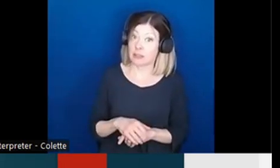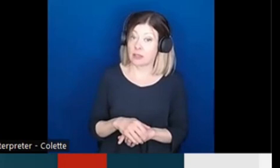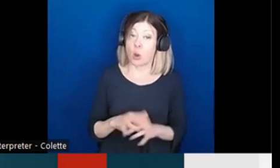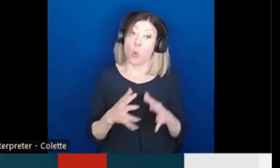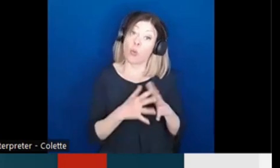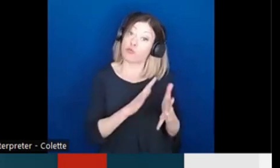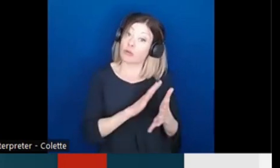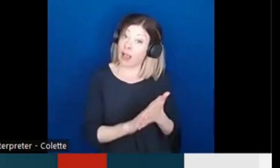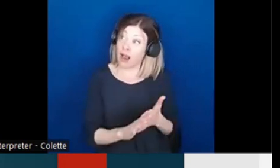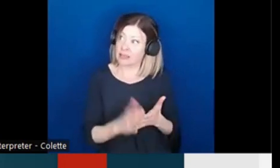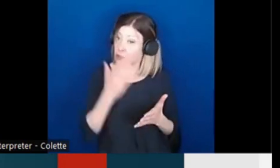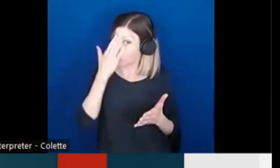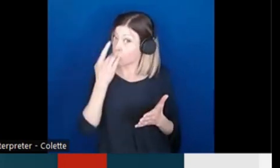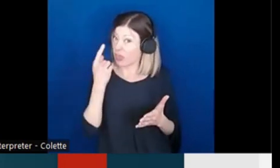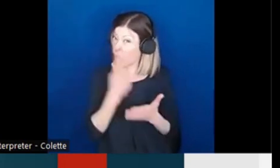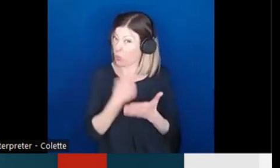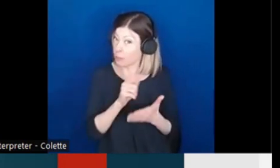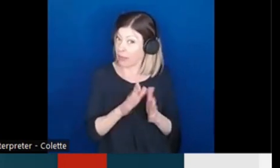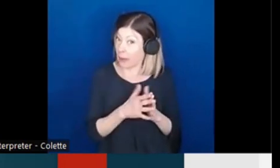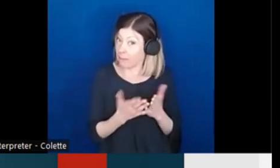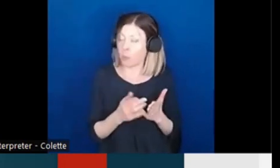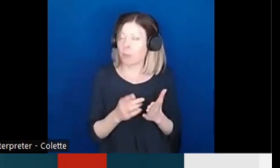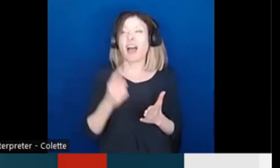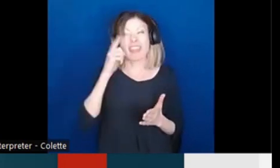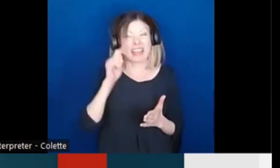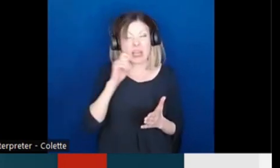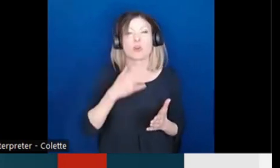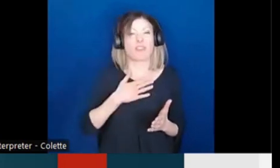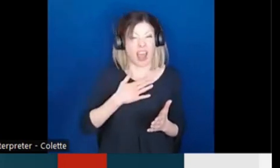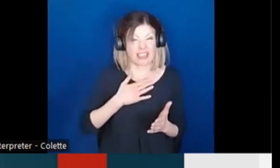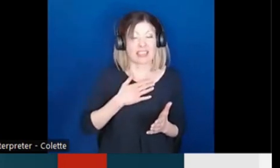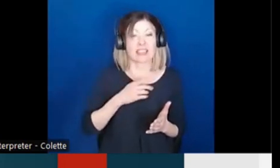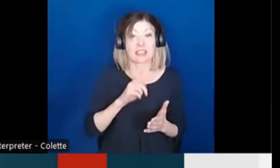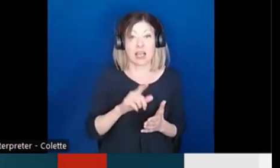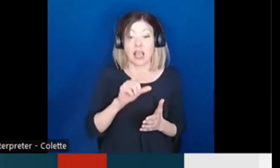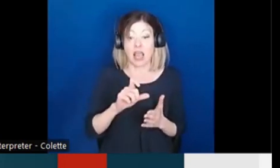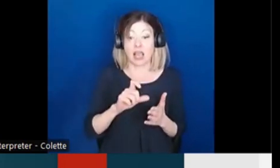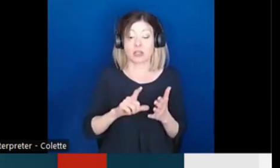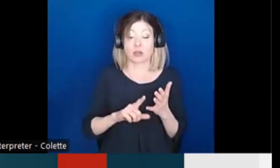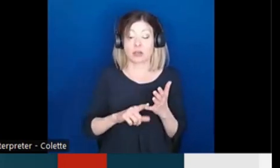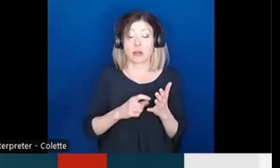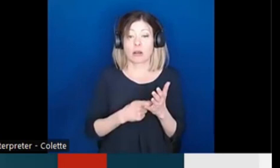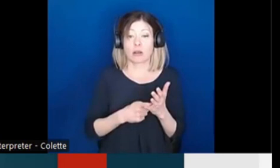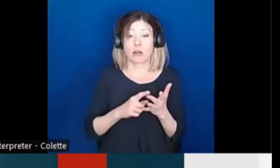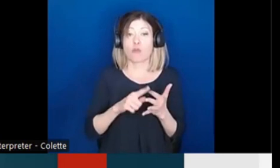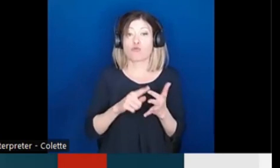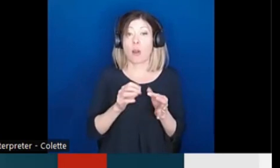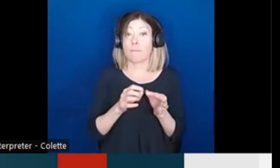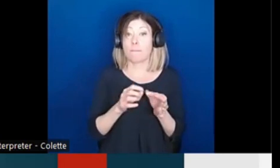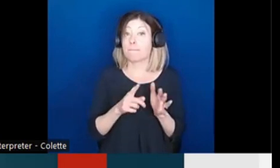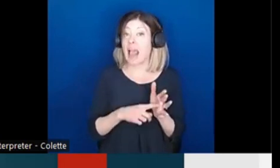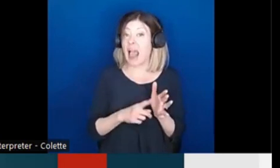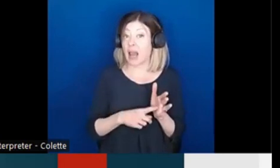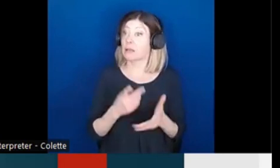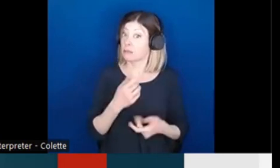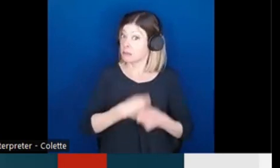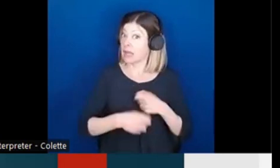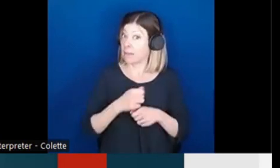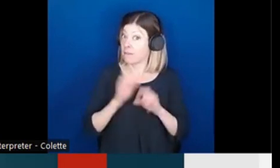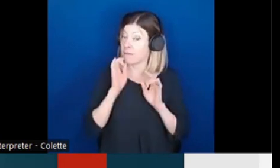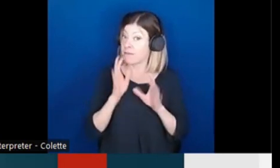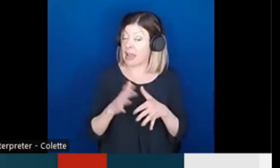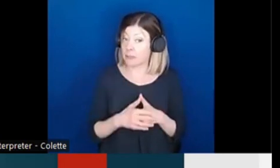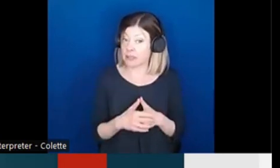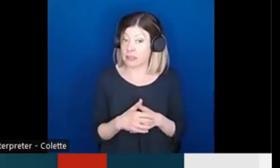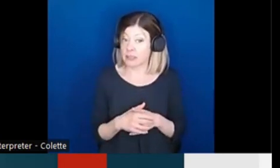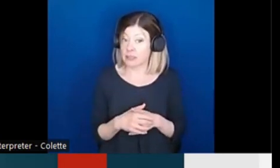but I think he'd have liked that too. And Cora Bell had become famous. And Mr.